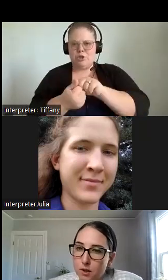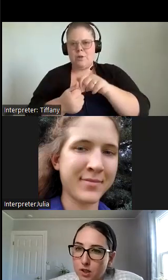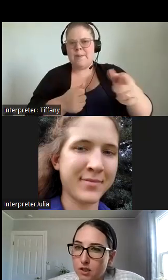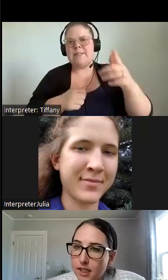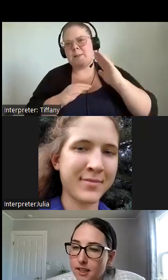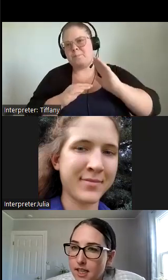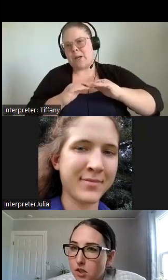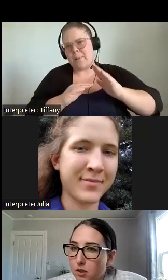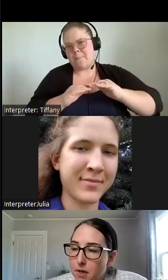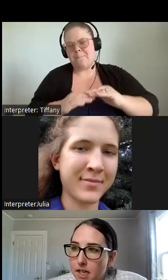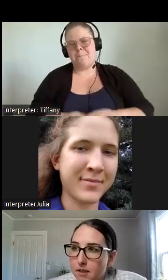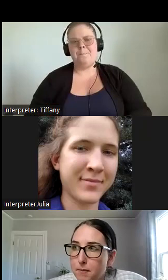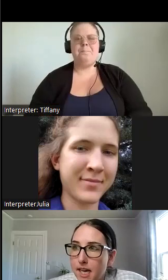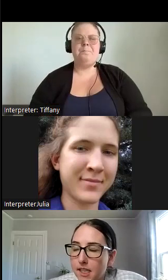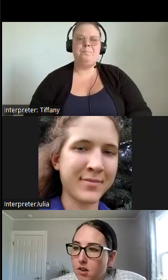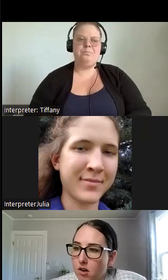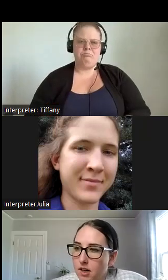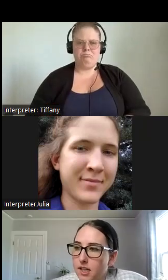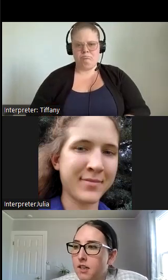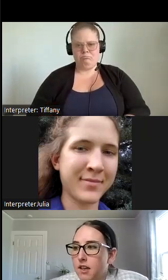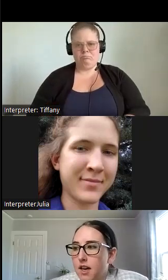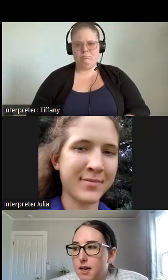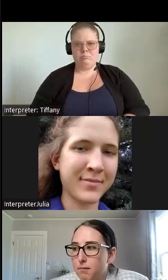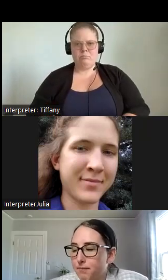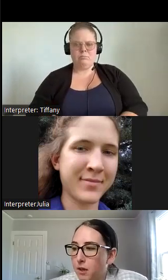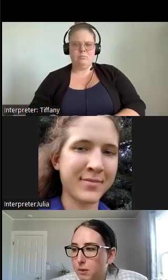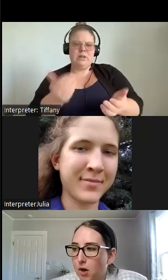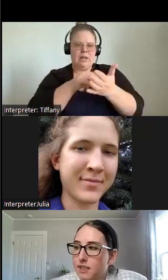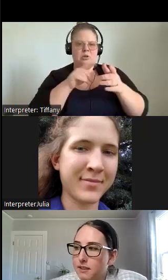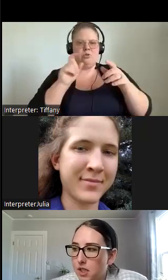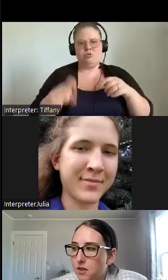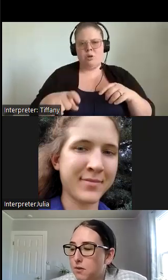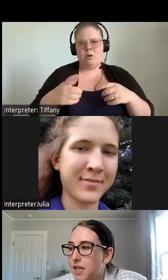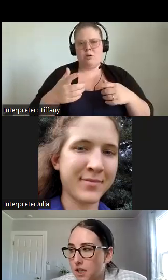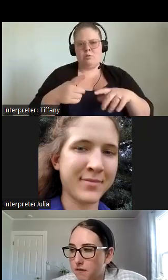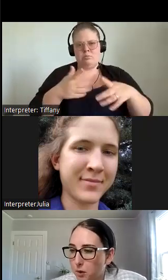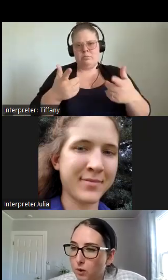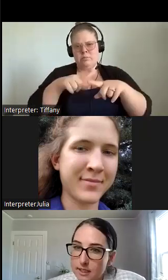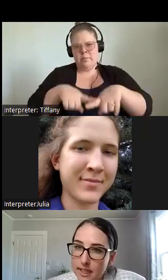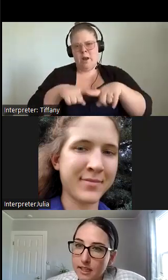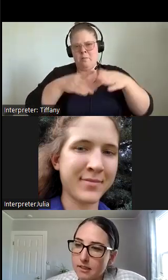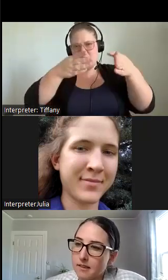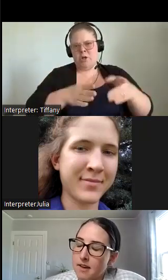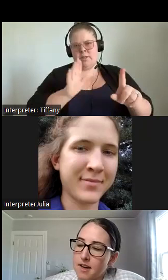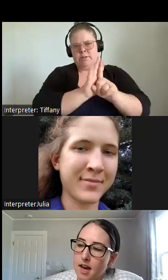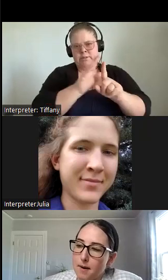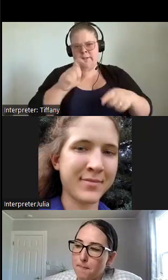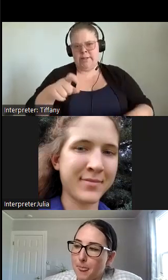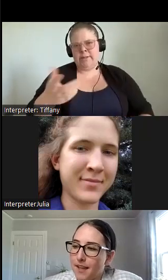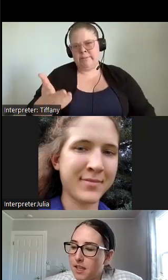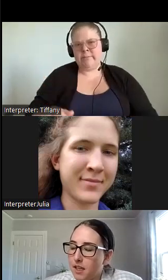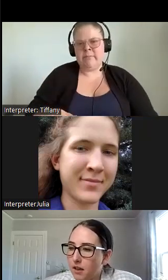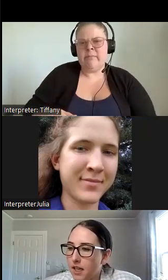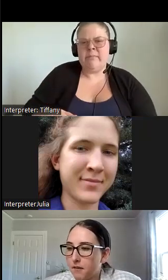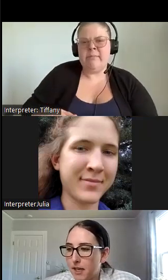and so certainly these should be based on and responsive to the individual's needs.